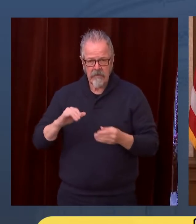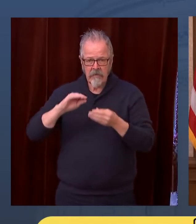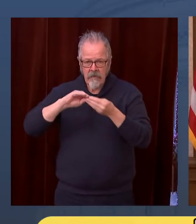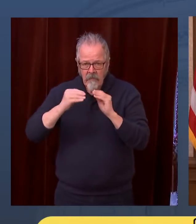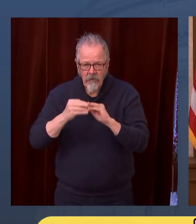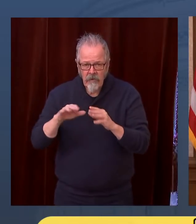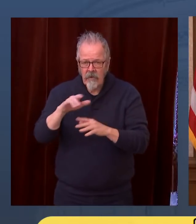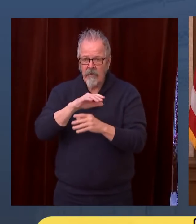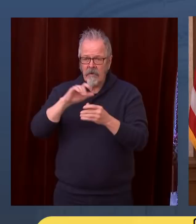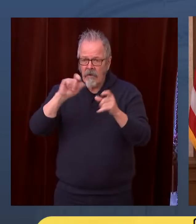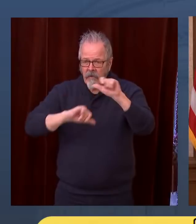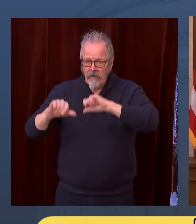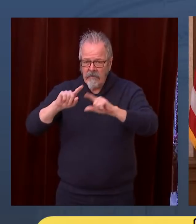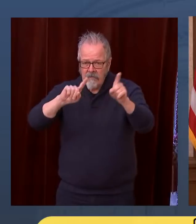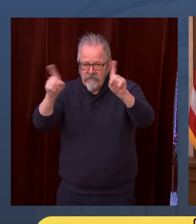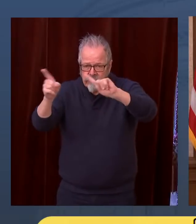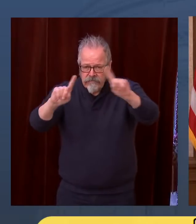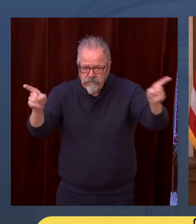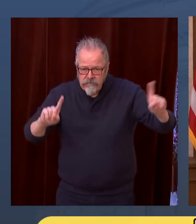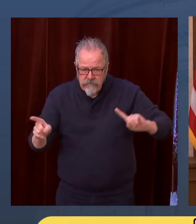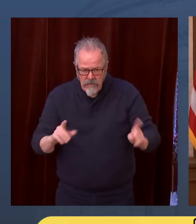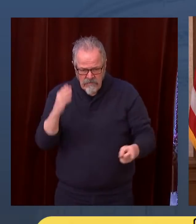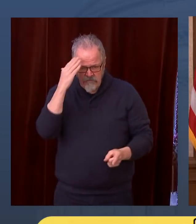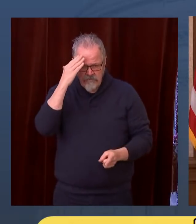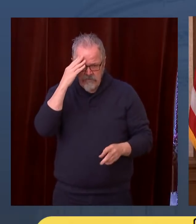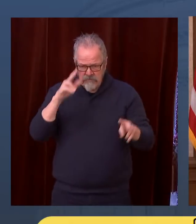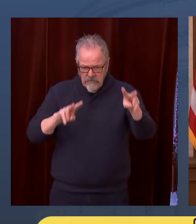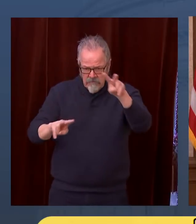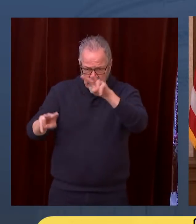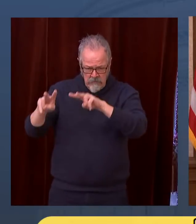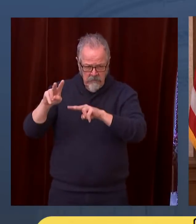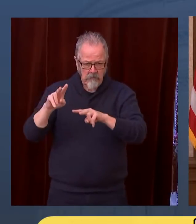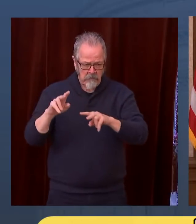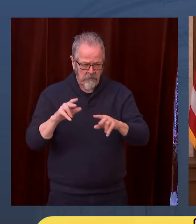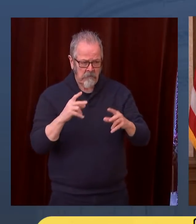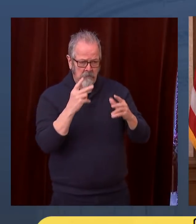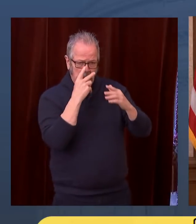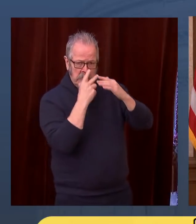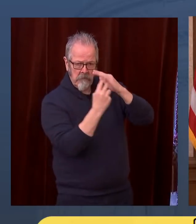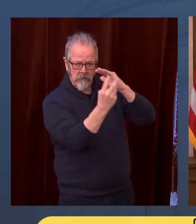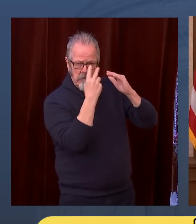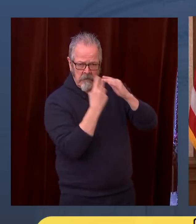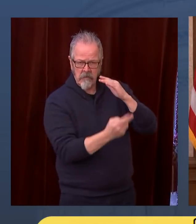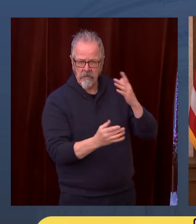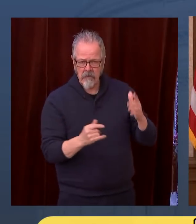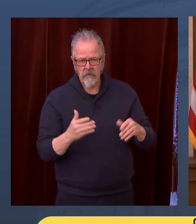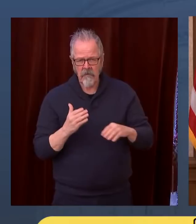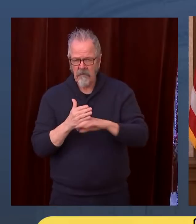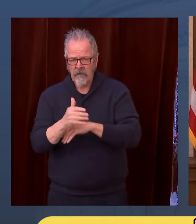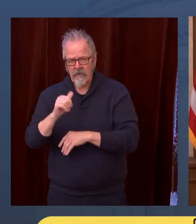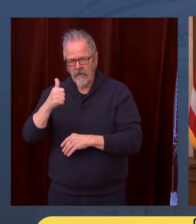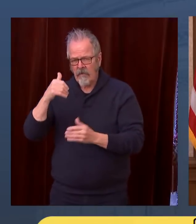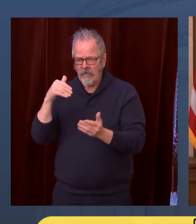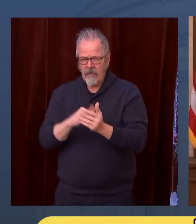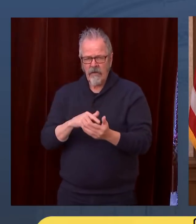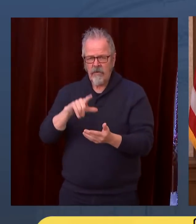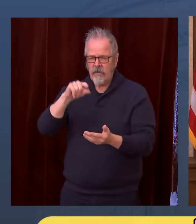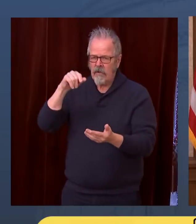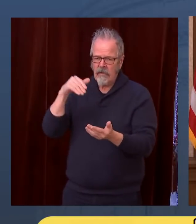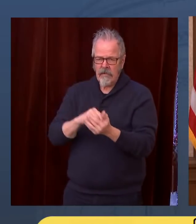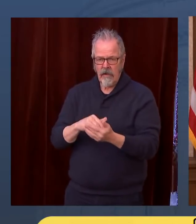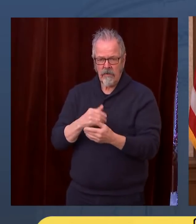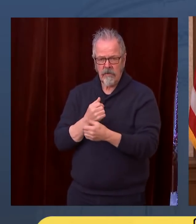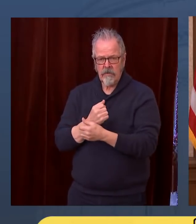pandemic. That has served us very well in saving tens of thousands of lives. And we continue to look